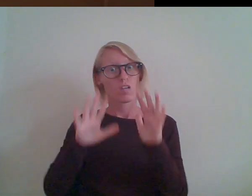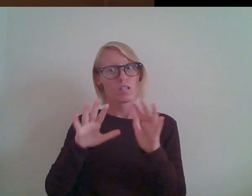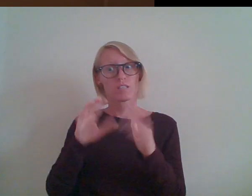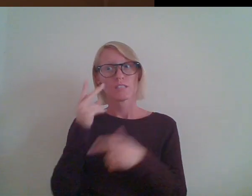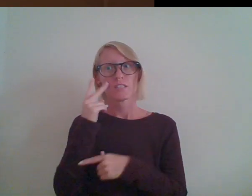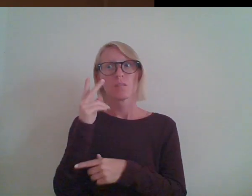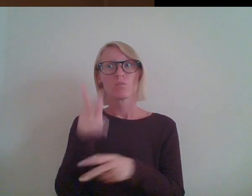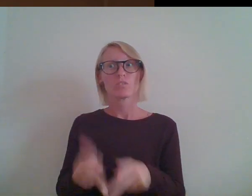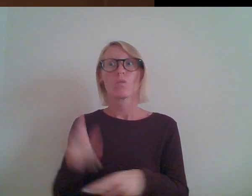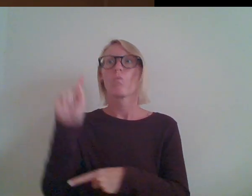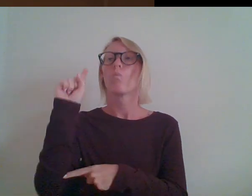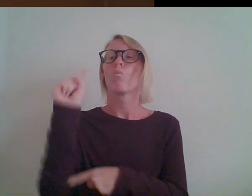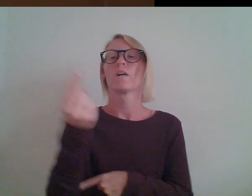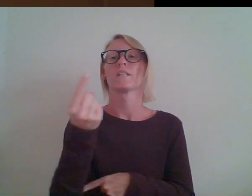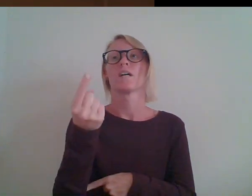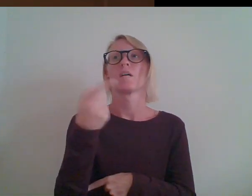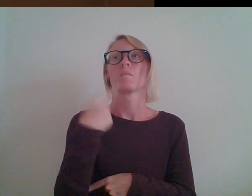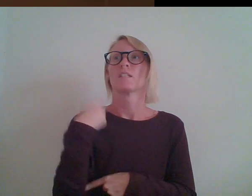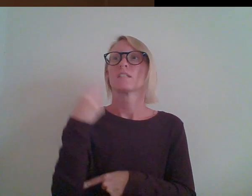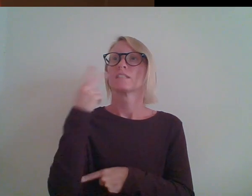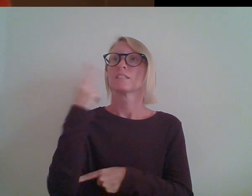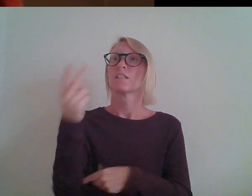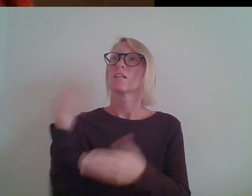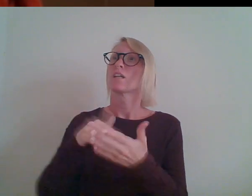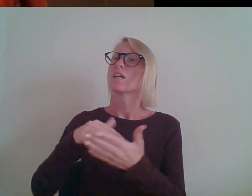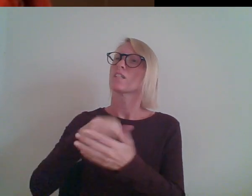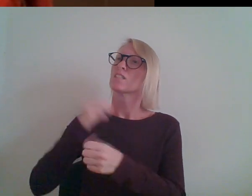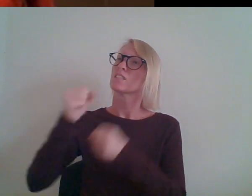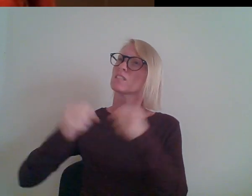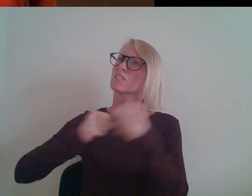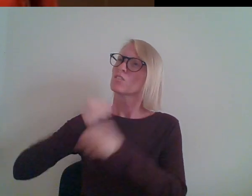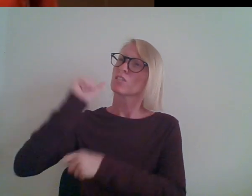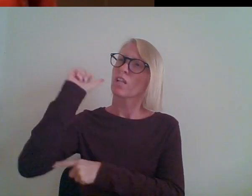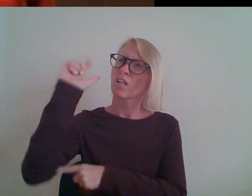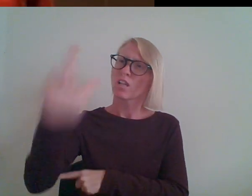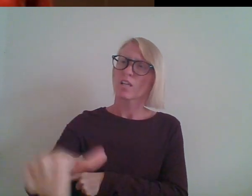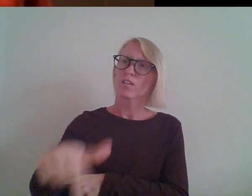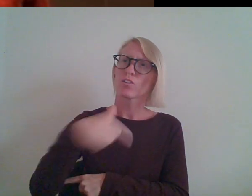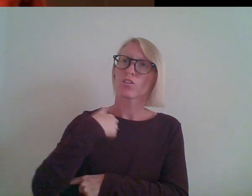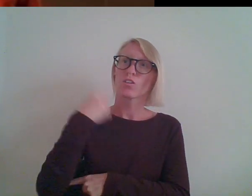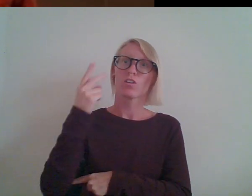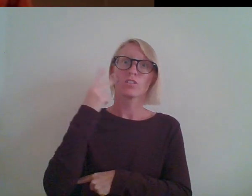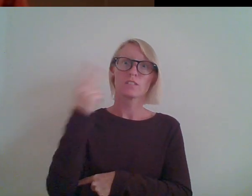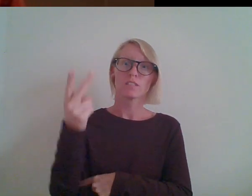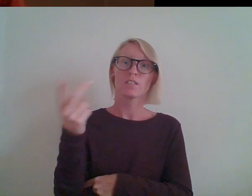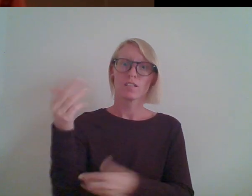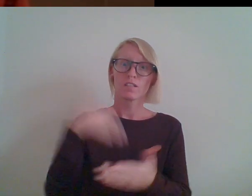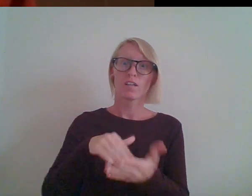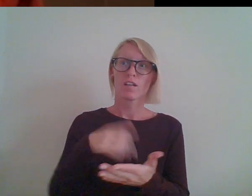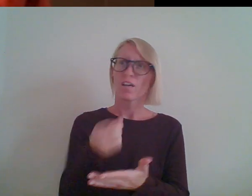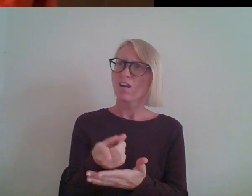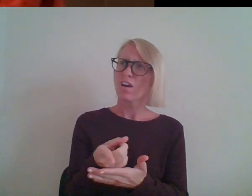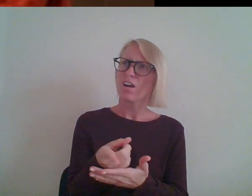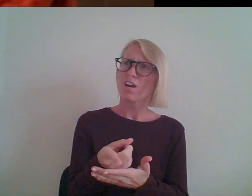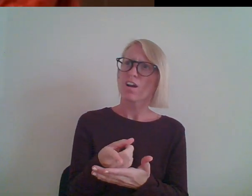go, I know you. Were you a student at Pierce College? Yeah. Did you take psych? Yeah. From